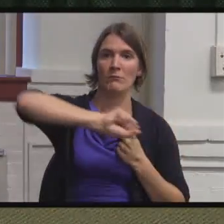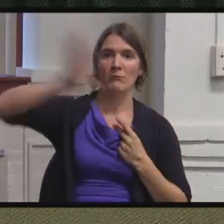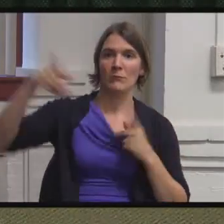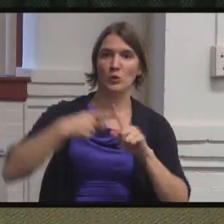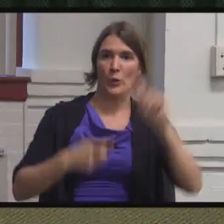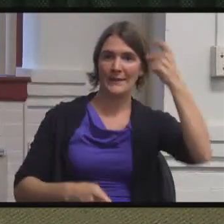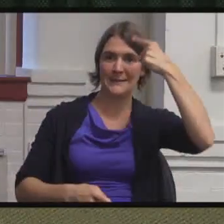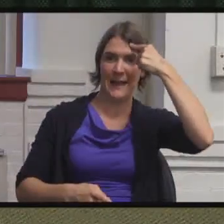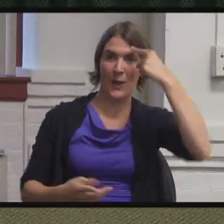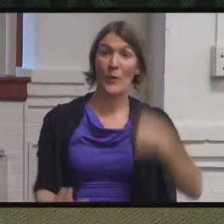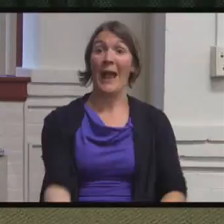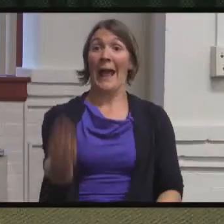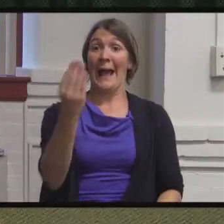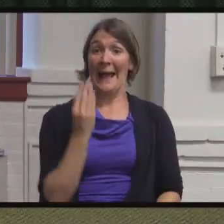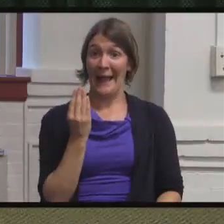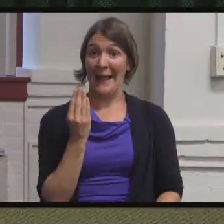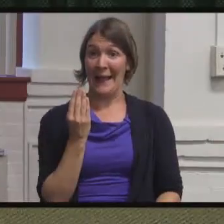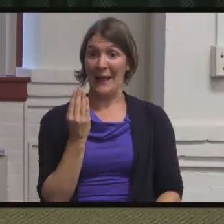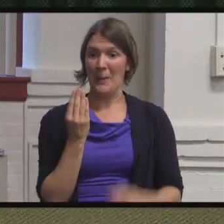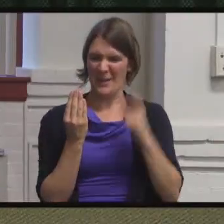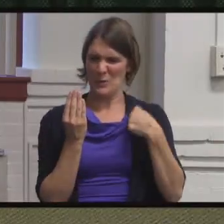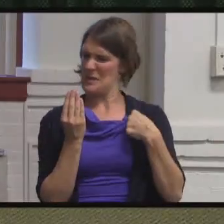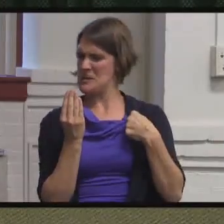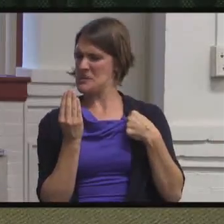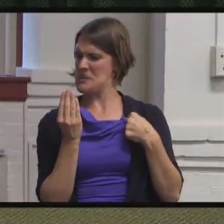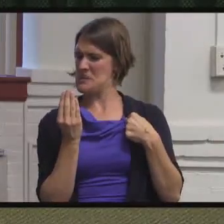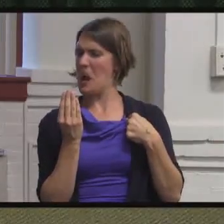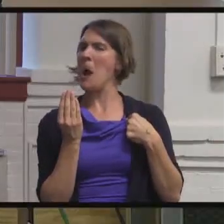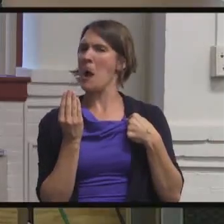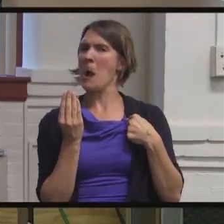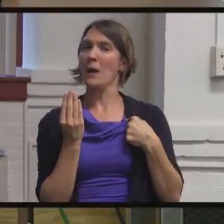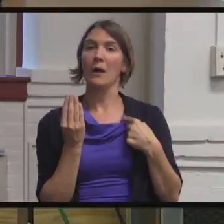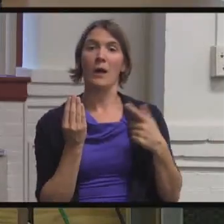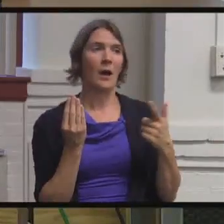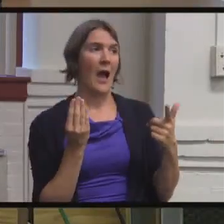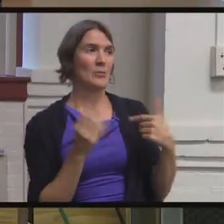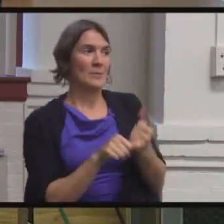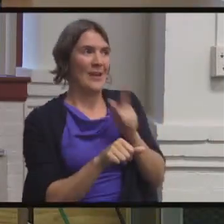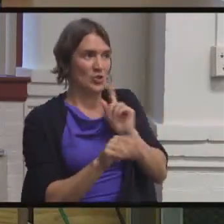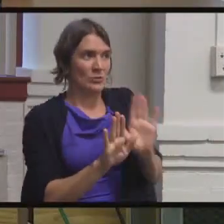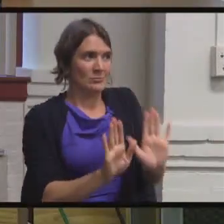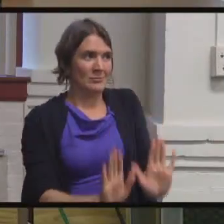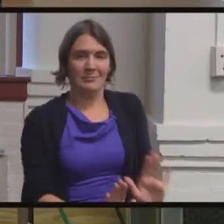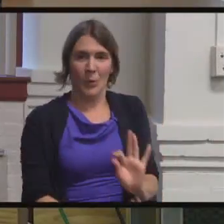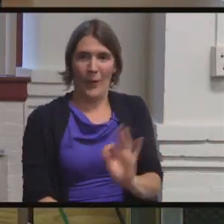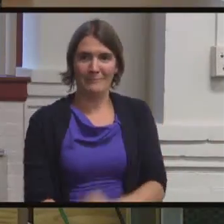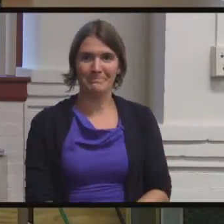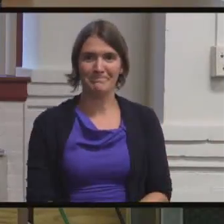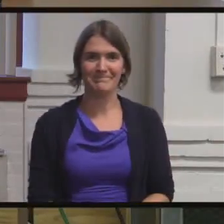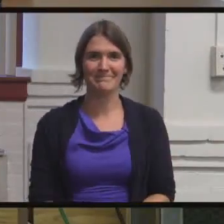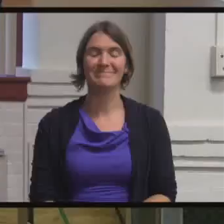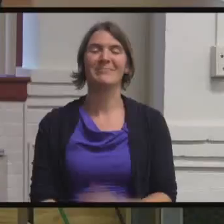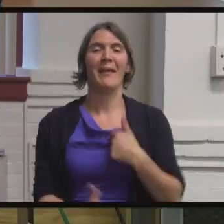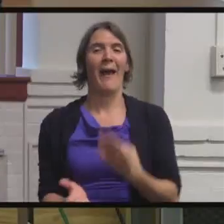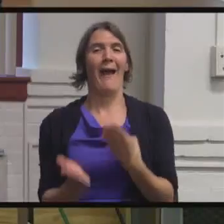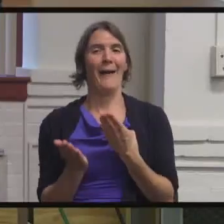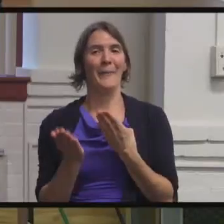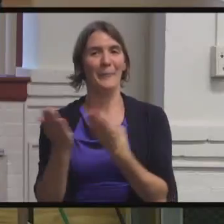this is only in front of us because questions had arisen. Right. I just know there's so many moving parts. Right. I just wanted to make sure. I